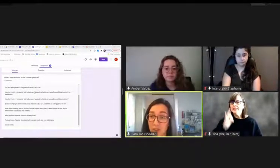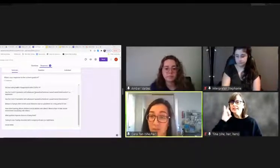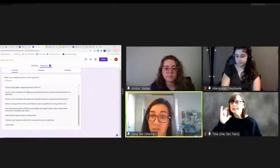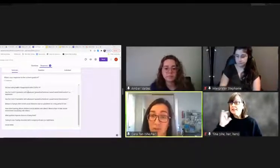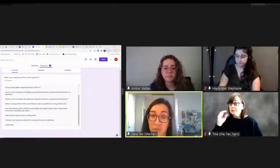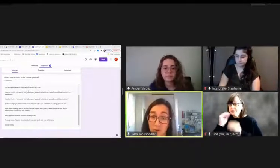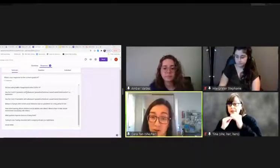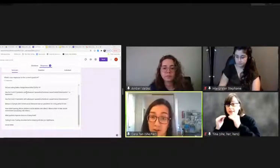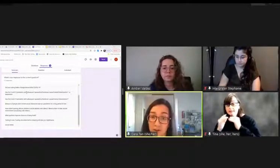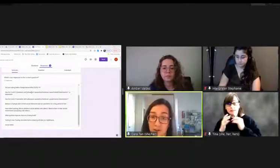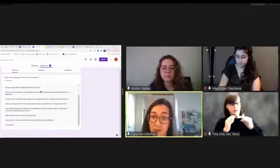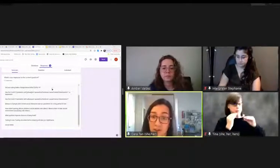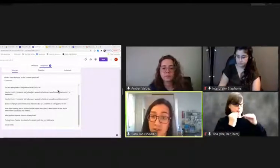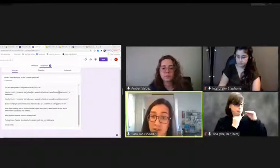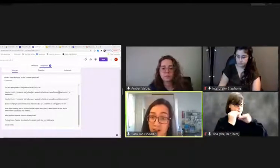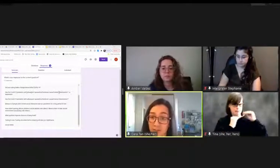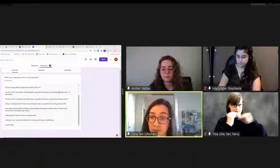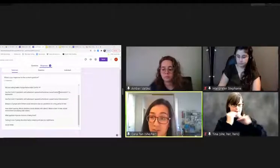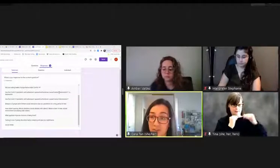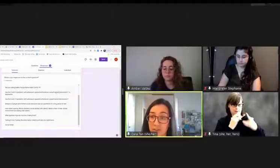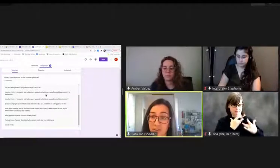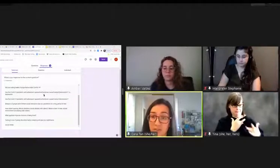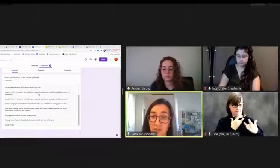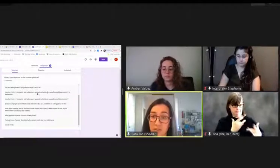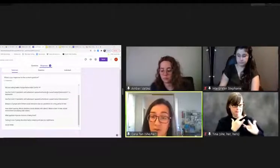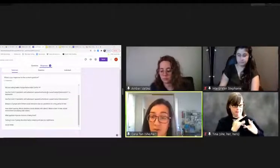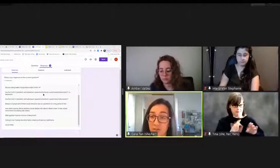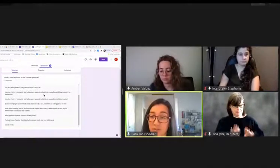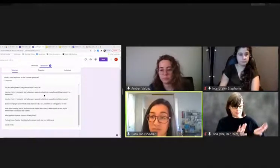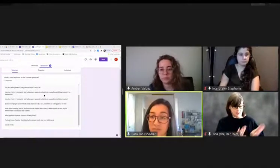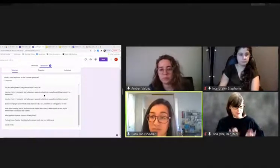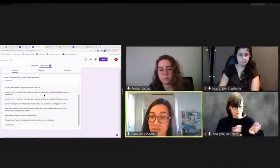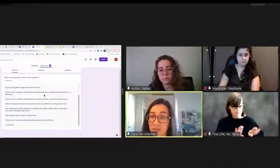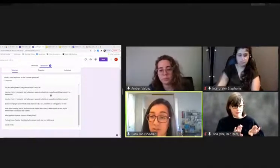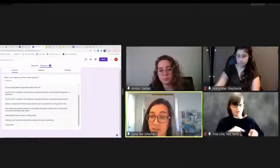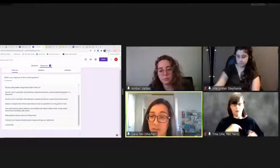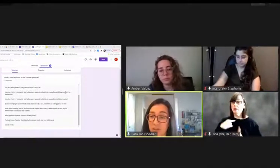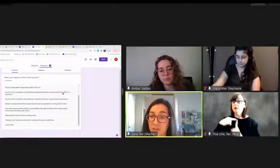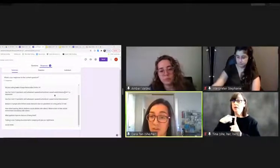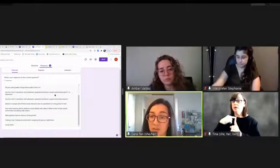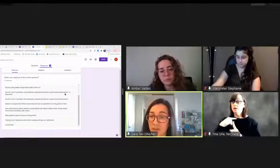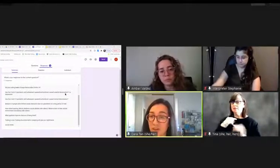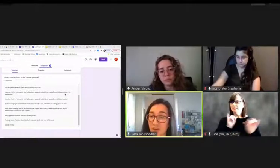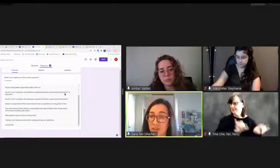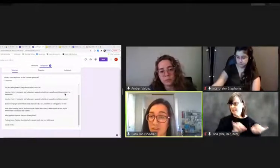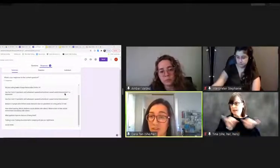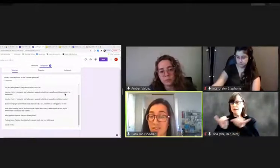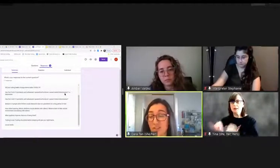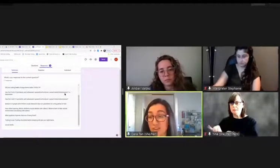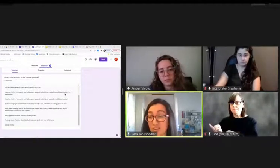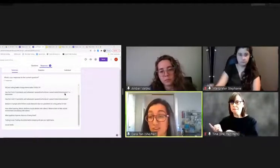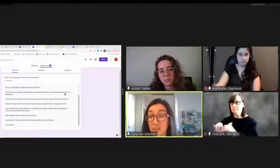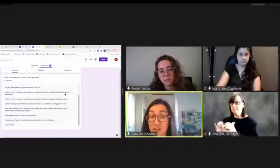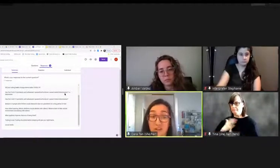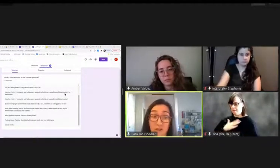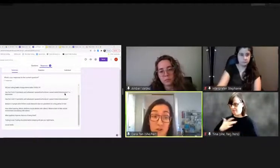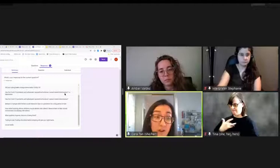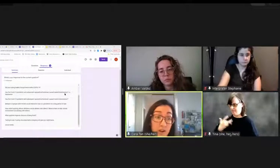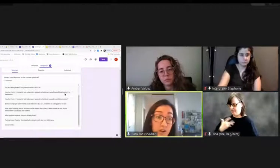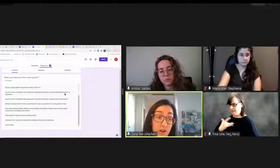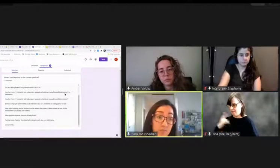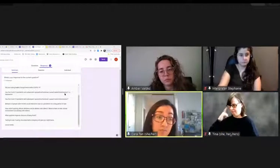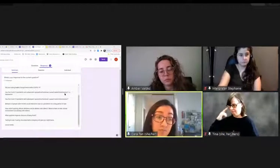compare before and after the quarantine to see if mental health has changed.